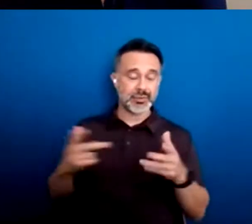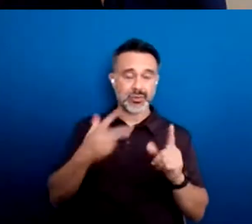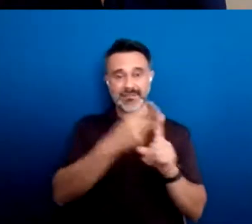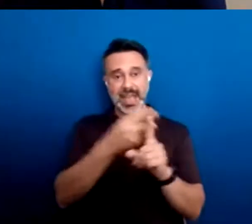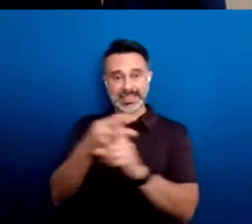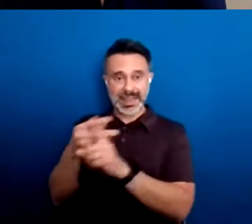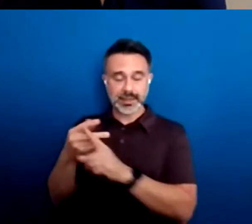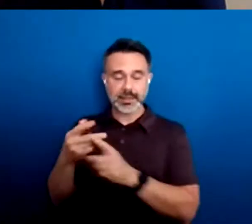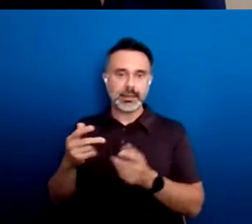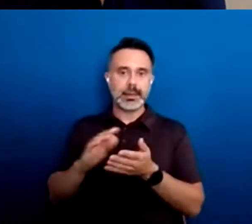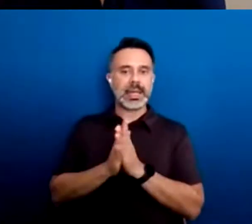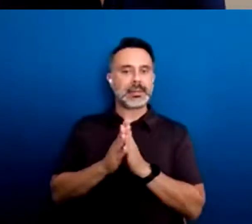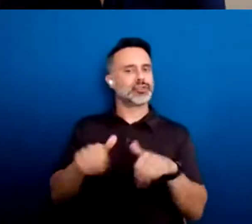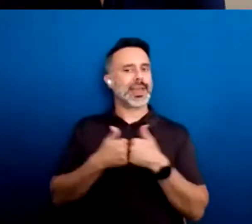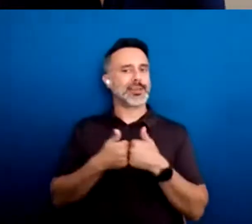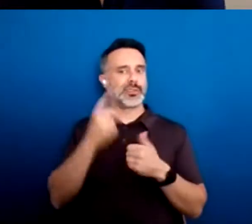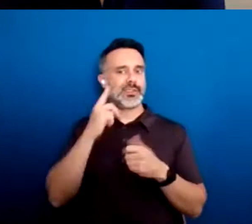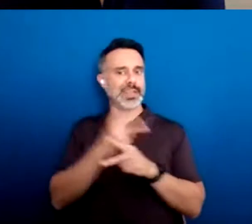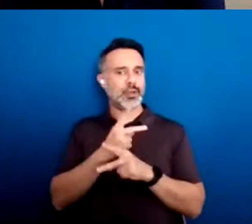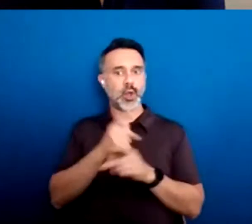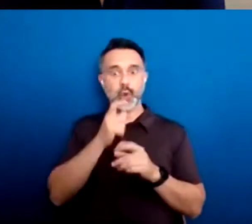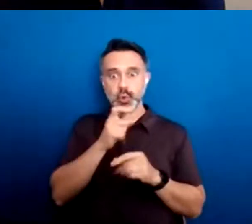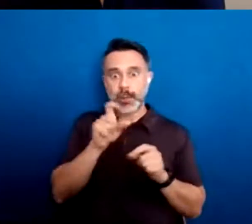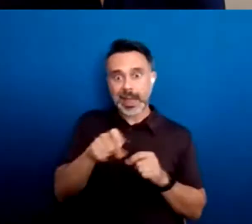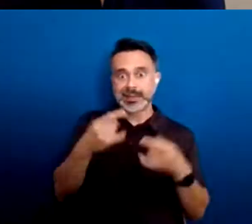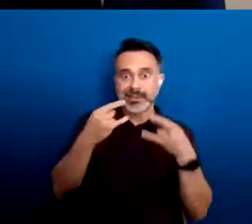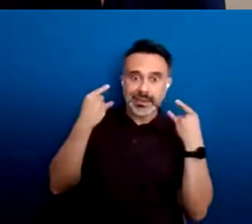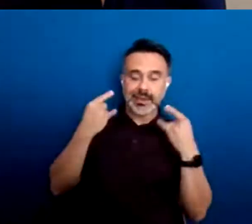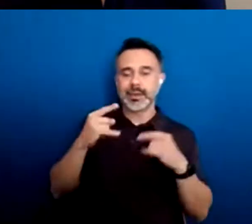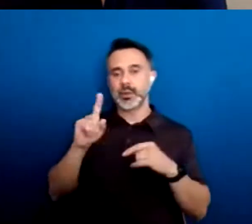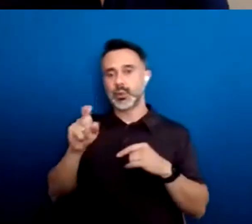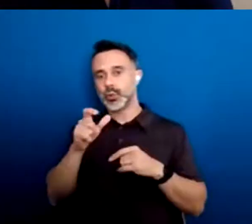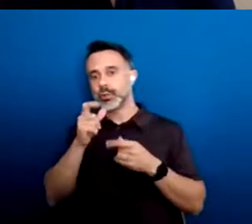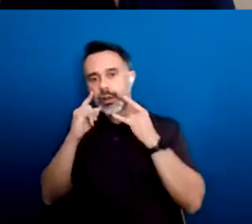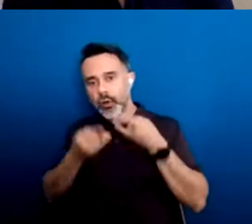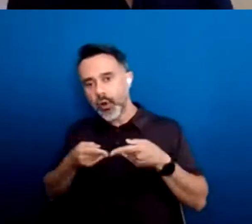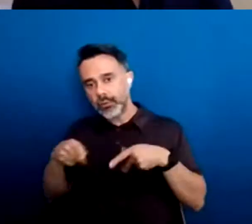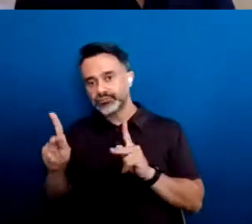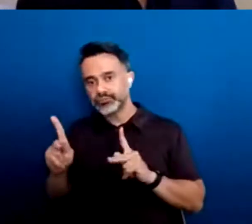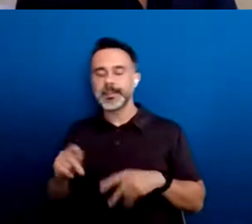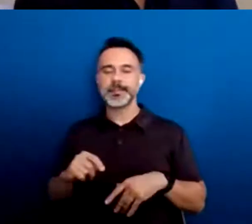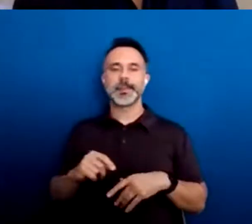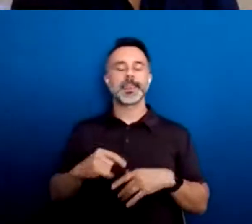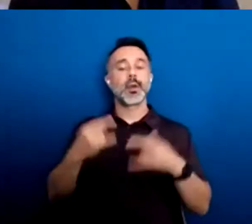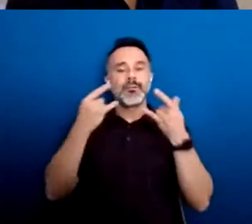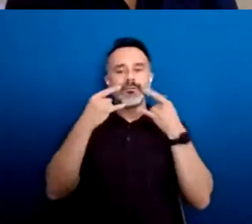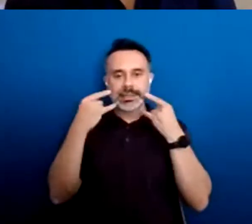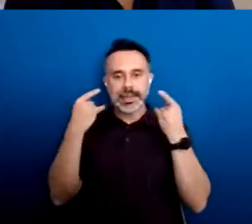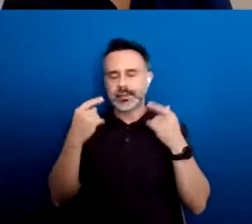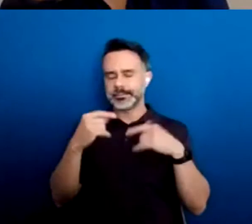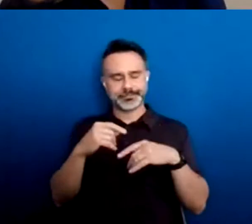it gets a little bit challenging figuring out who needs to be wearing a face covering and who doesn't. So vaccination efforts continue, as Rachel talked